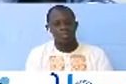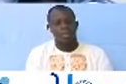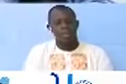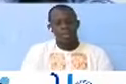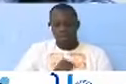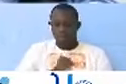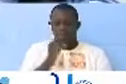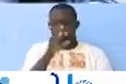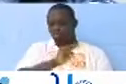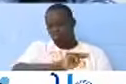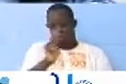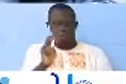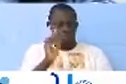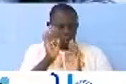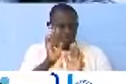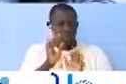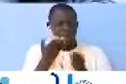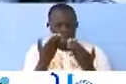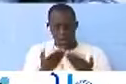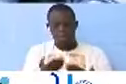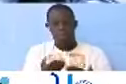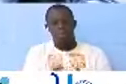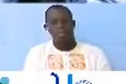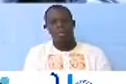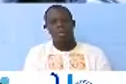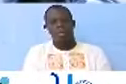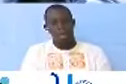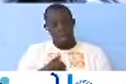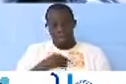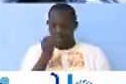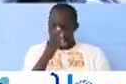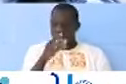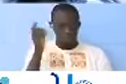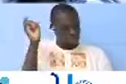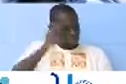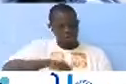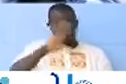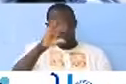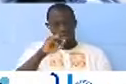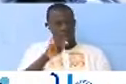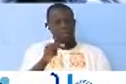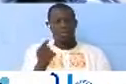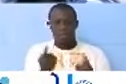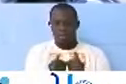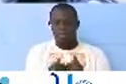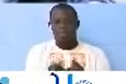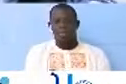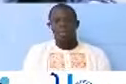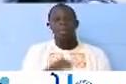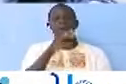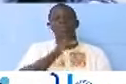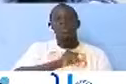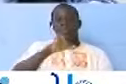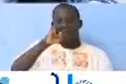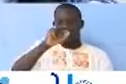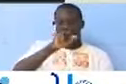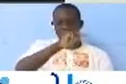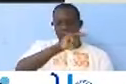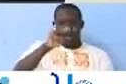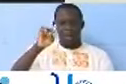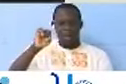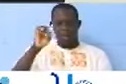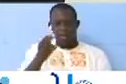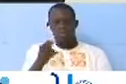He said to me, no, wait for the time being. I said to him, that's what I'm going to do. Mr. Sanneh, you've already said that